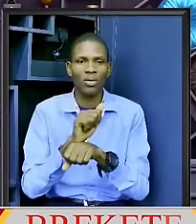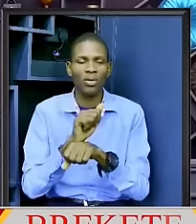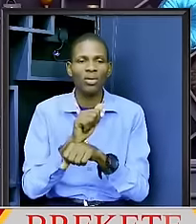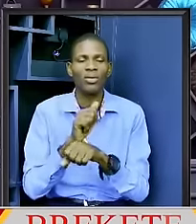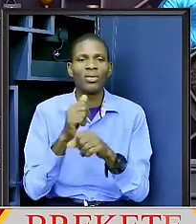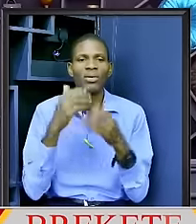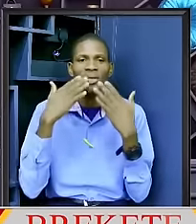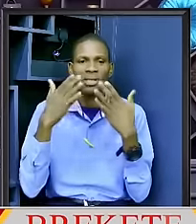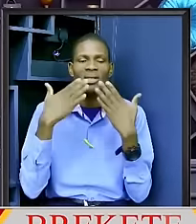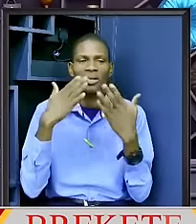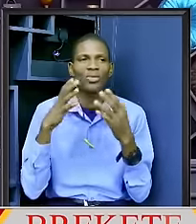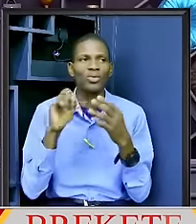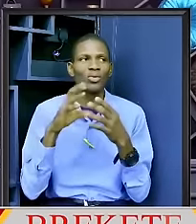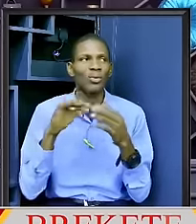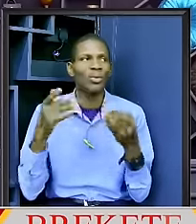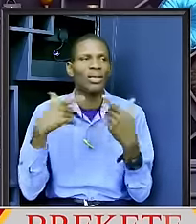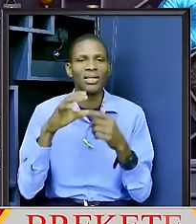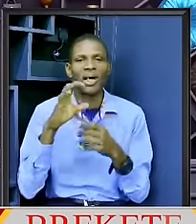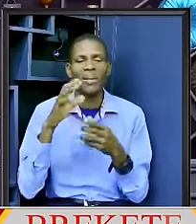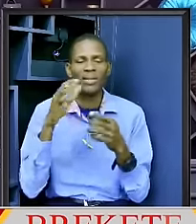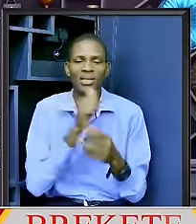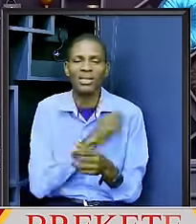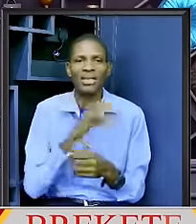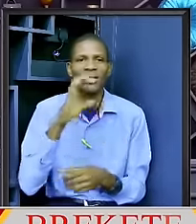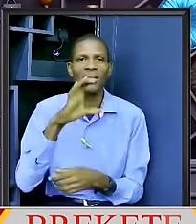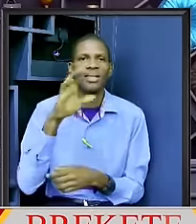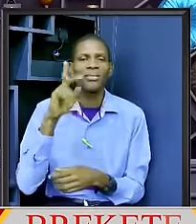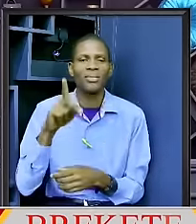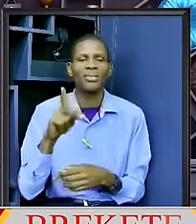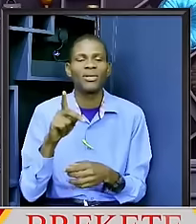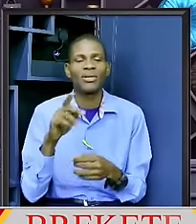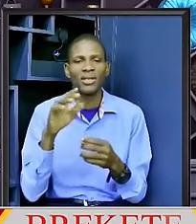Amen. Thank amen. You so much. Amen. Let's appreciate CP Igwe. Thank you.